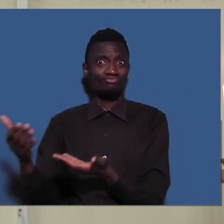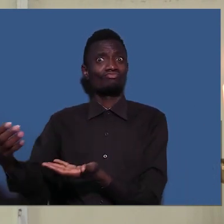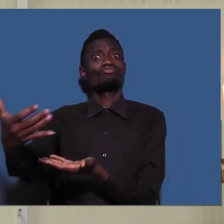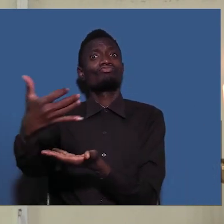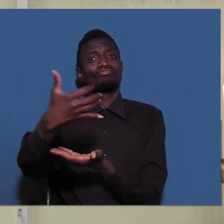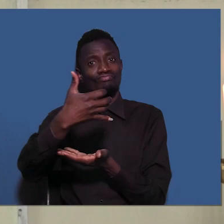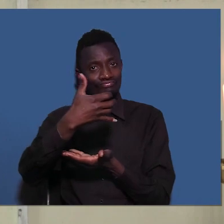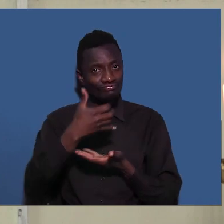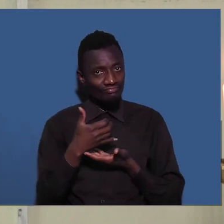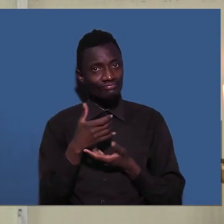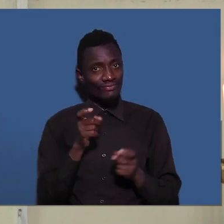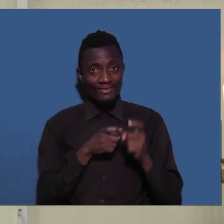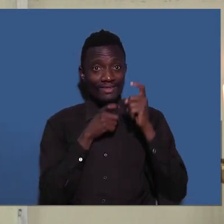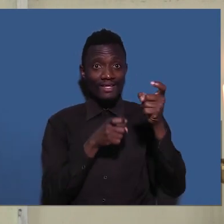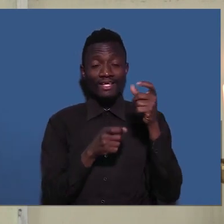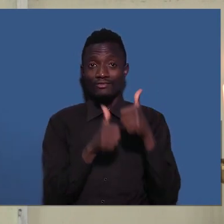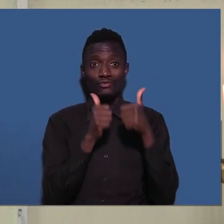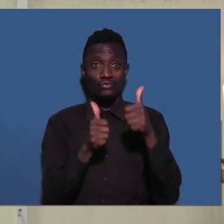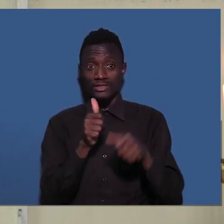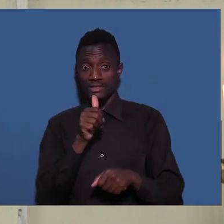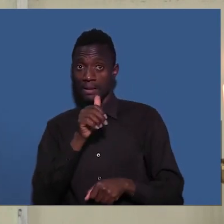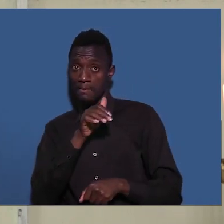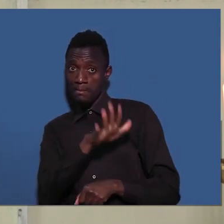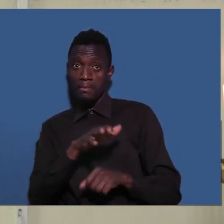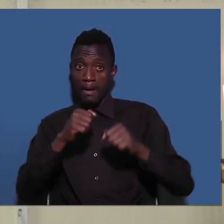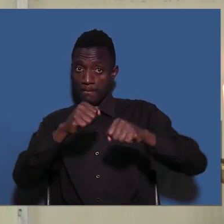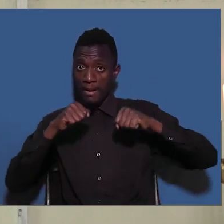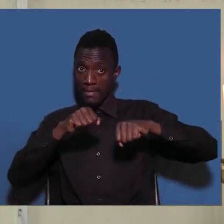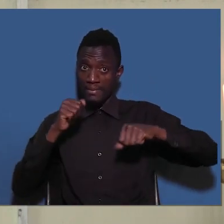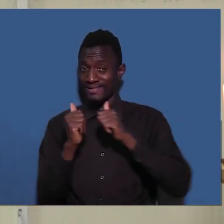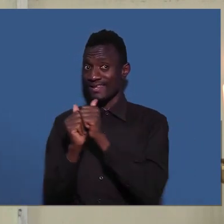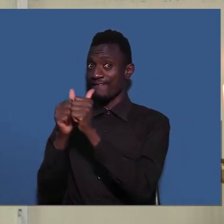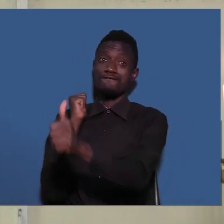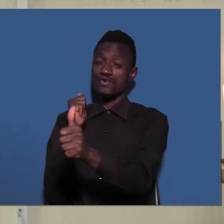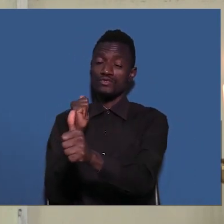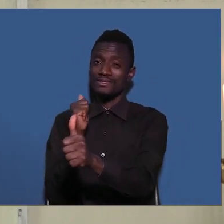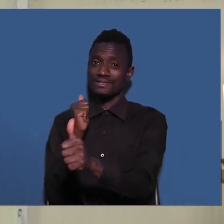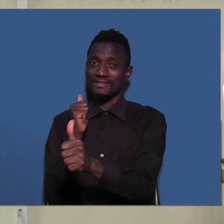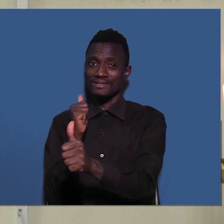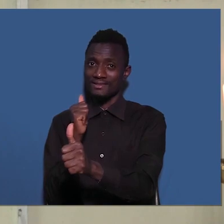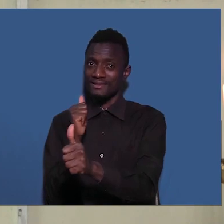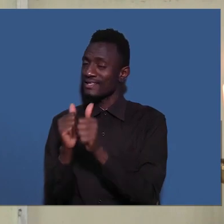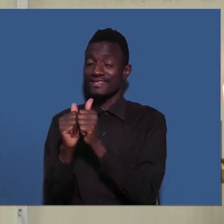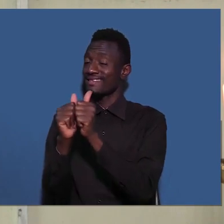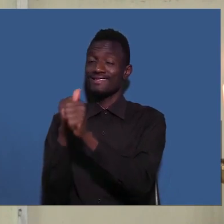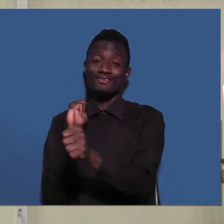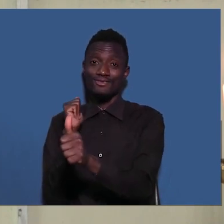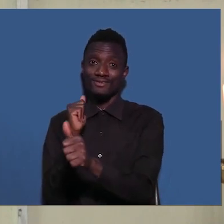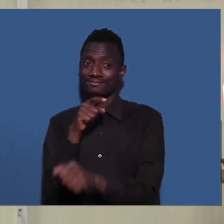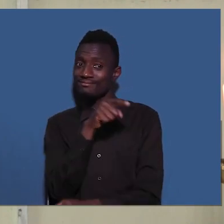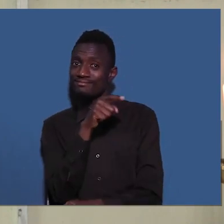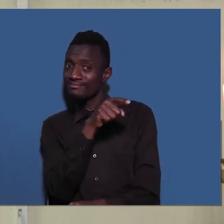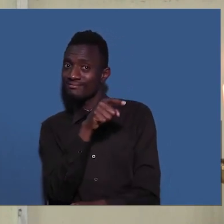his master had refused to take. People of